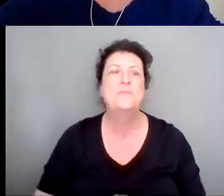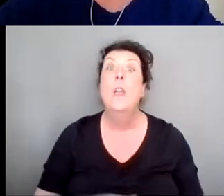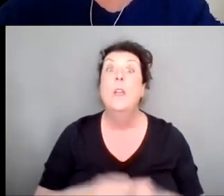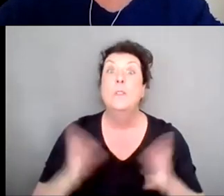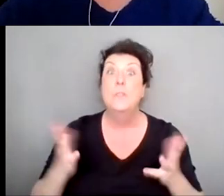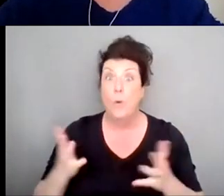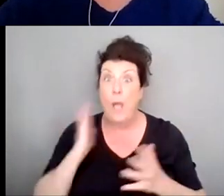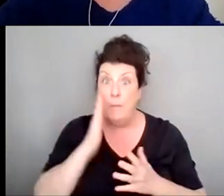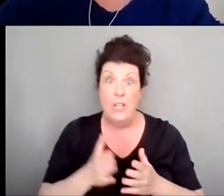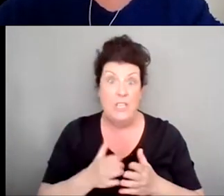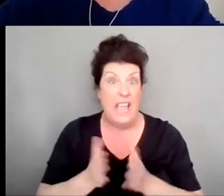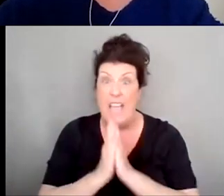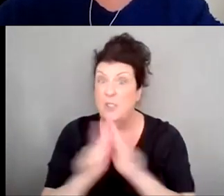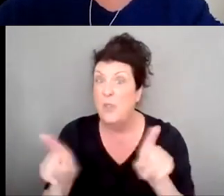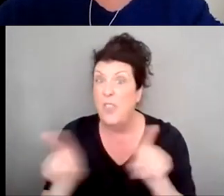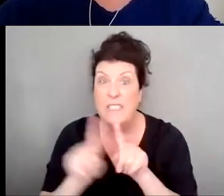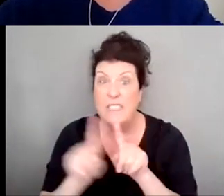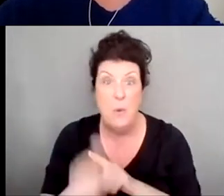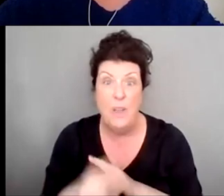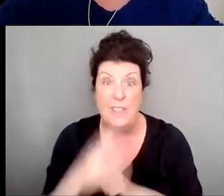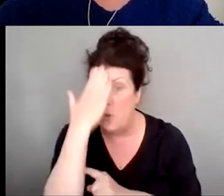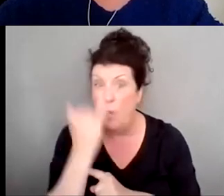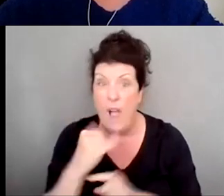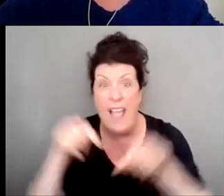to ask you the question too, Brad, why this scene?